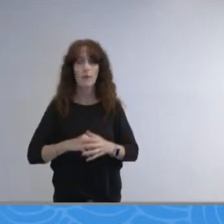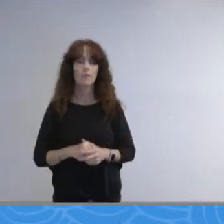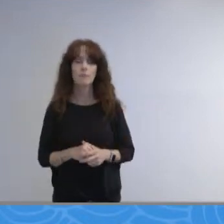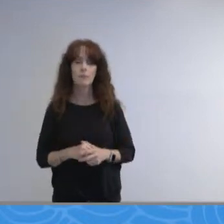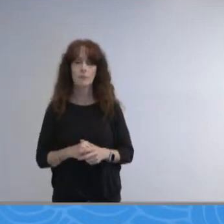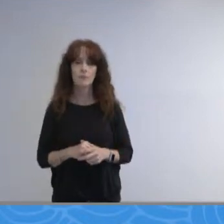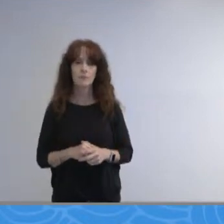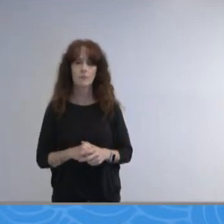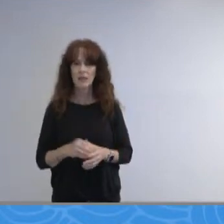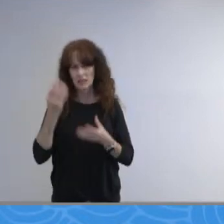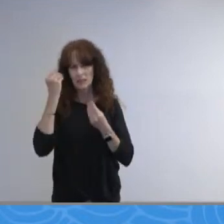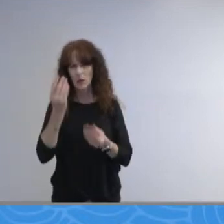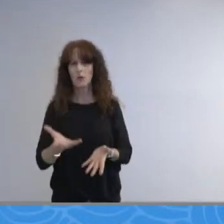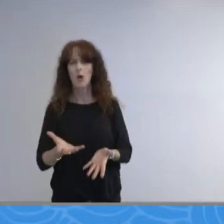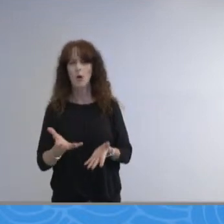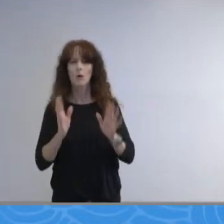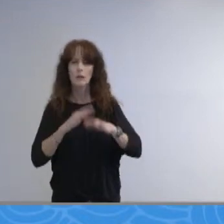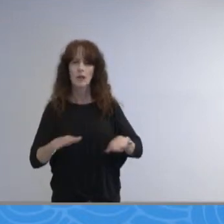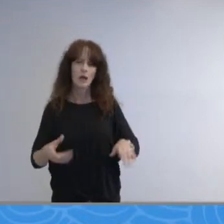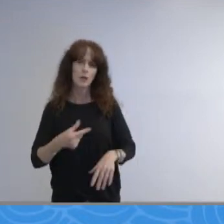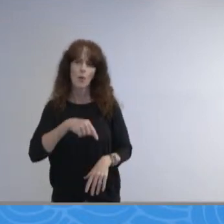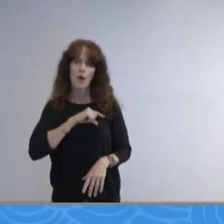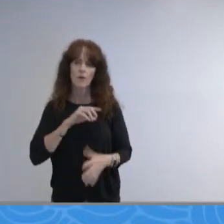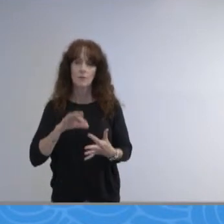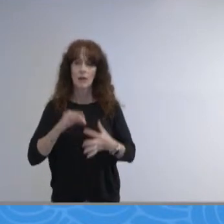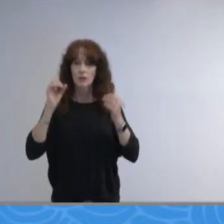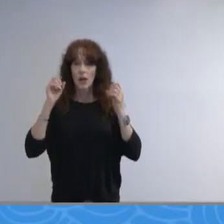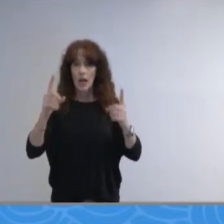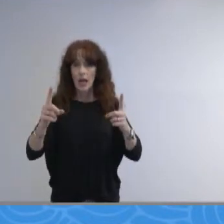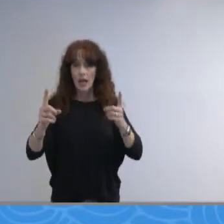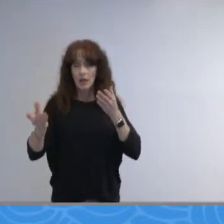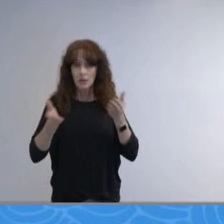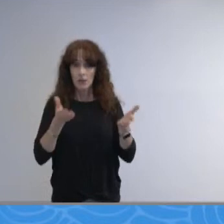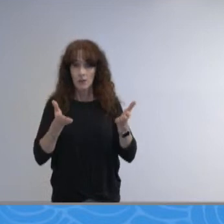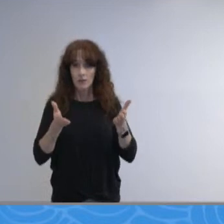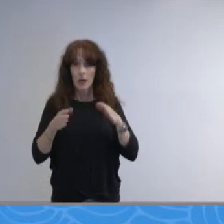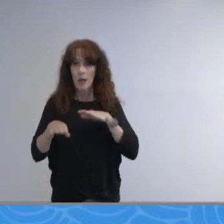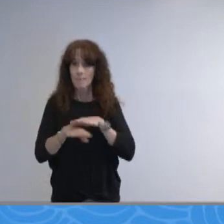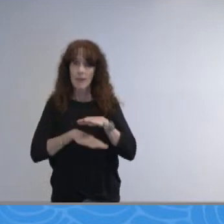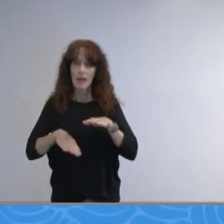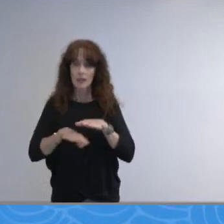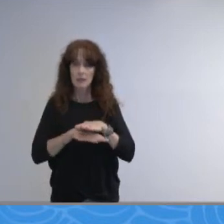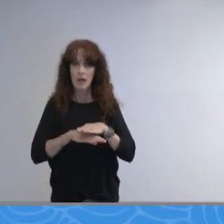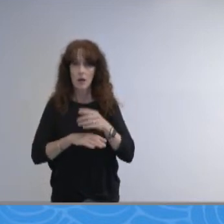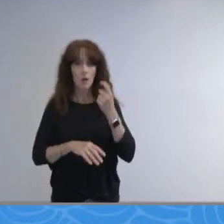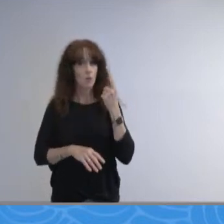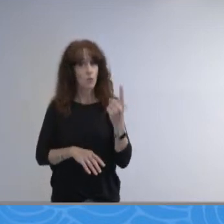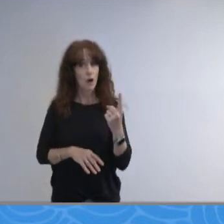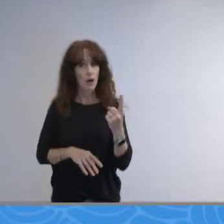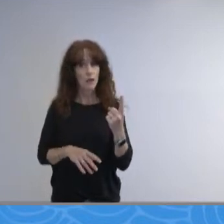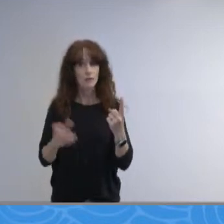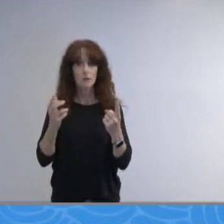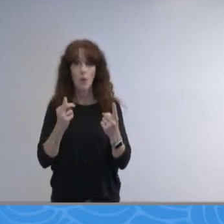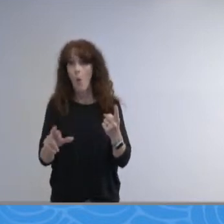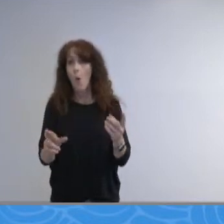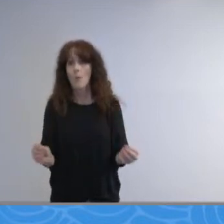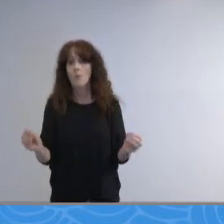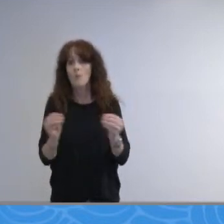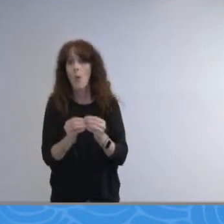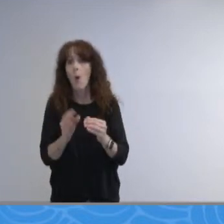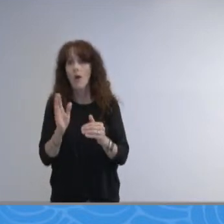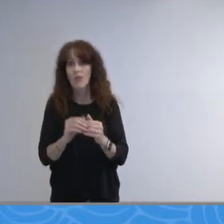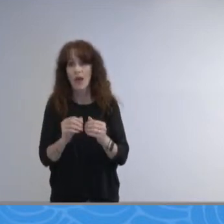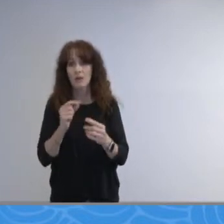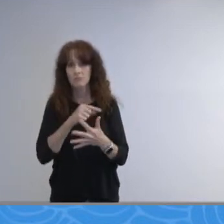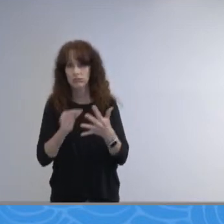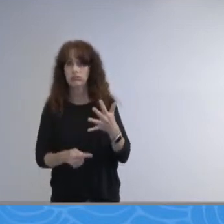But just so you know, a child can qualify for special education services based on one of these categories or more than one.